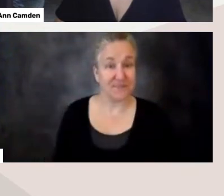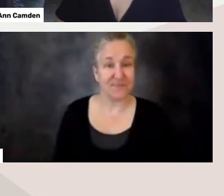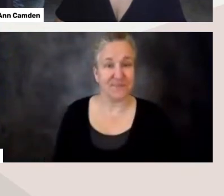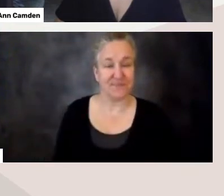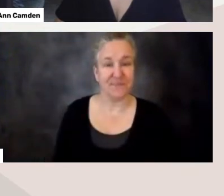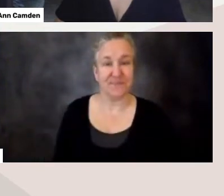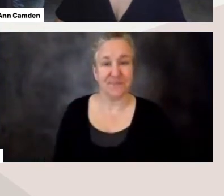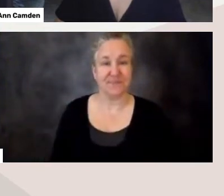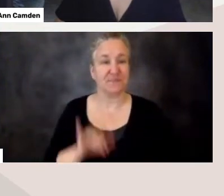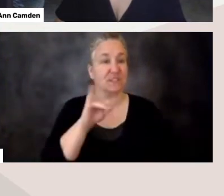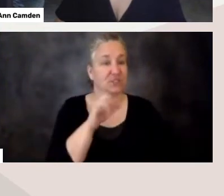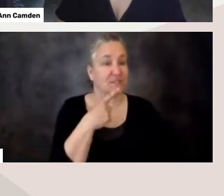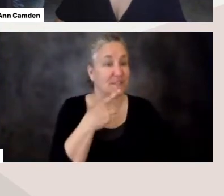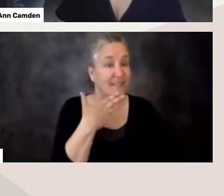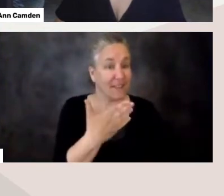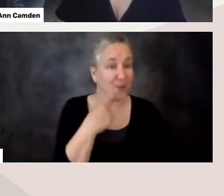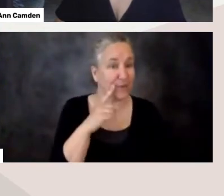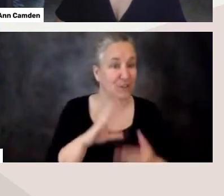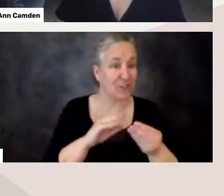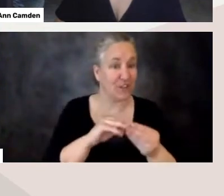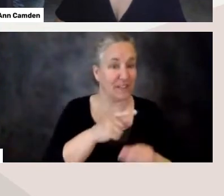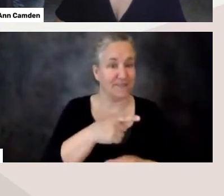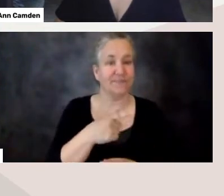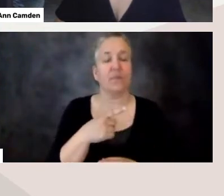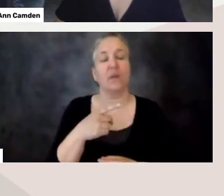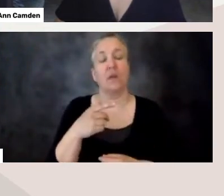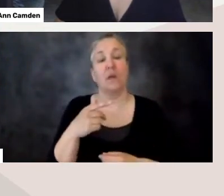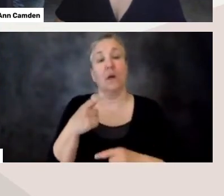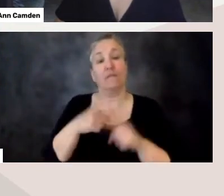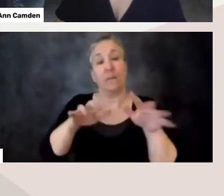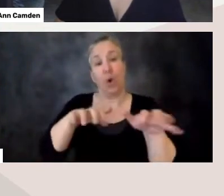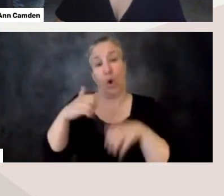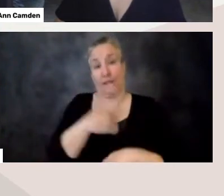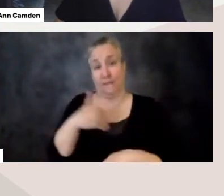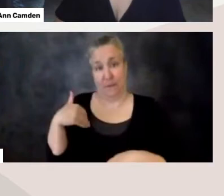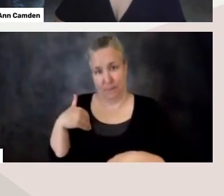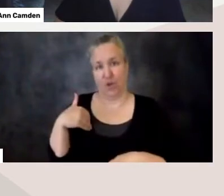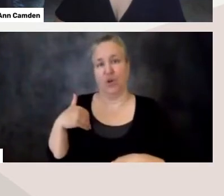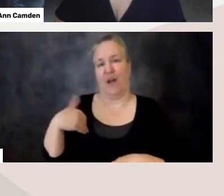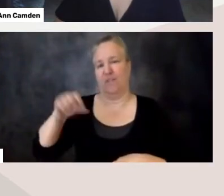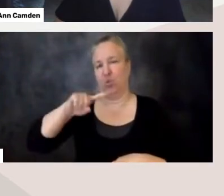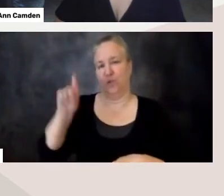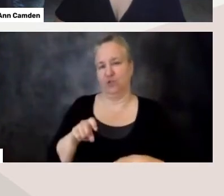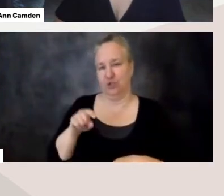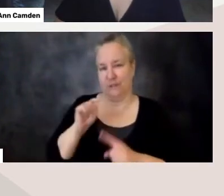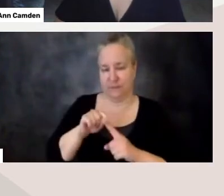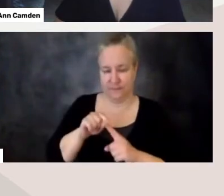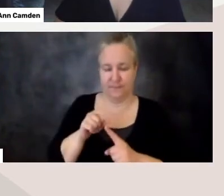you for sharing that. So we have a question from an audience member who